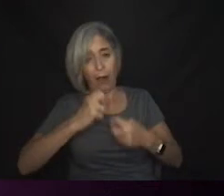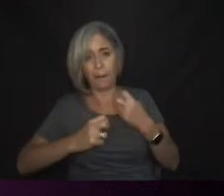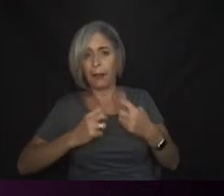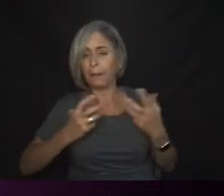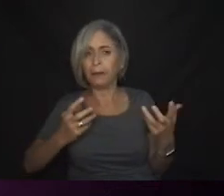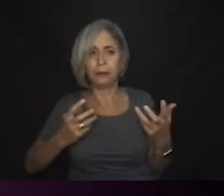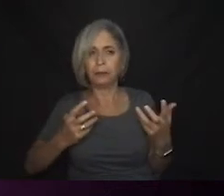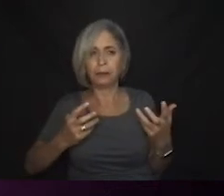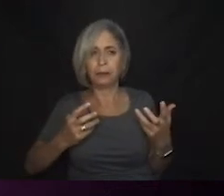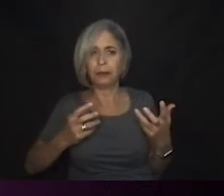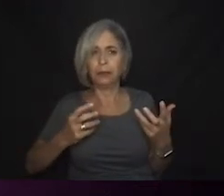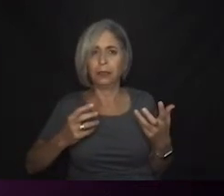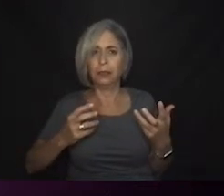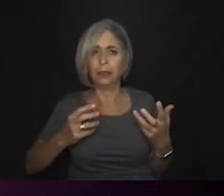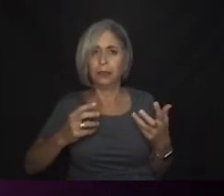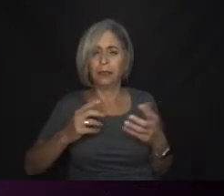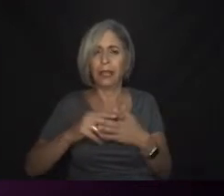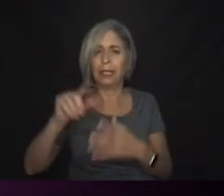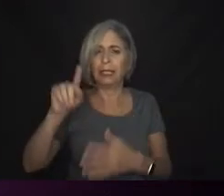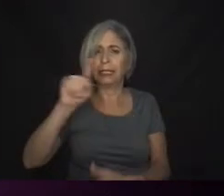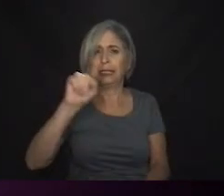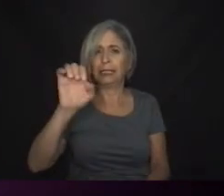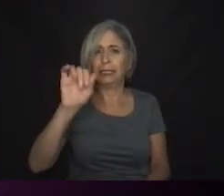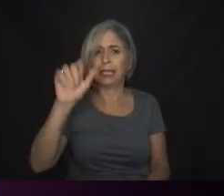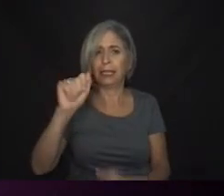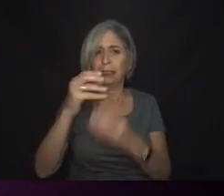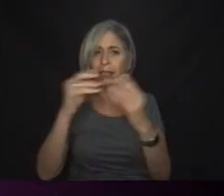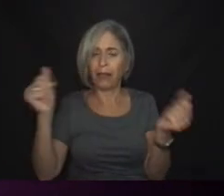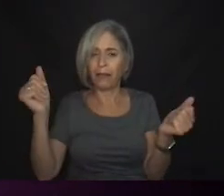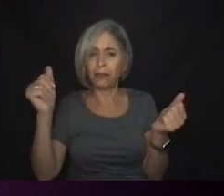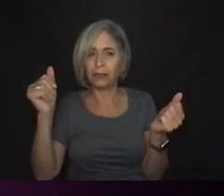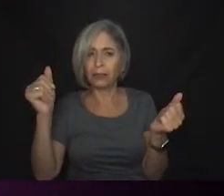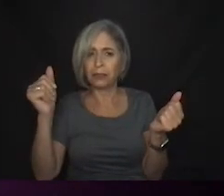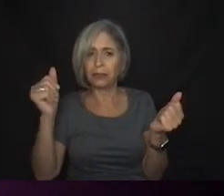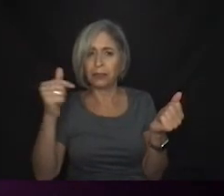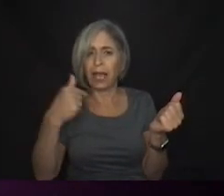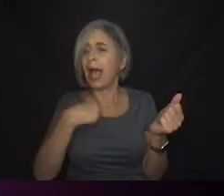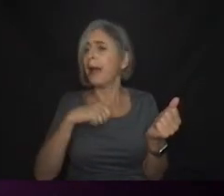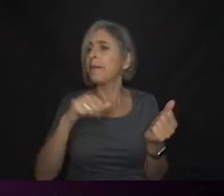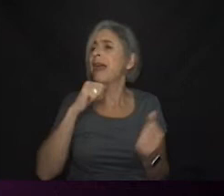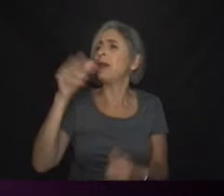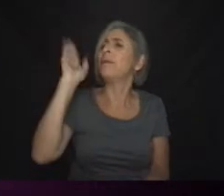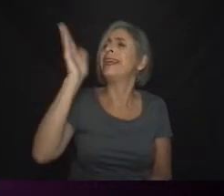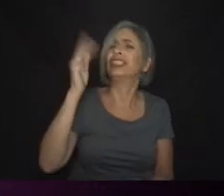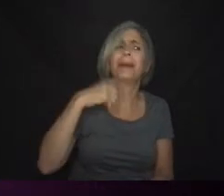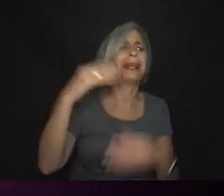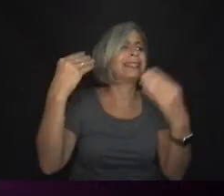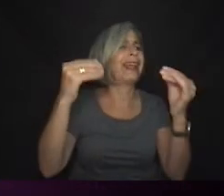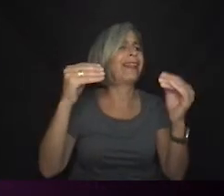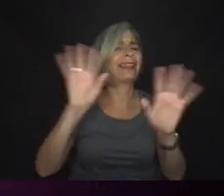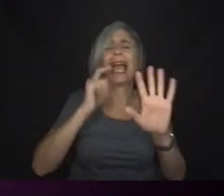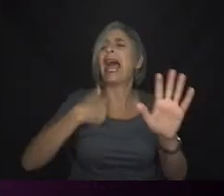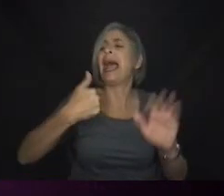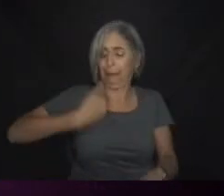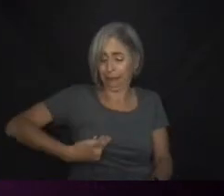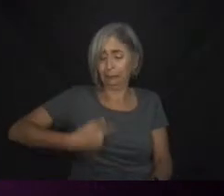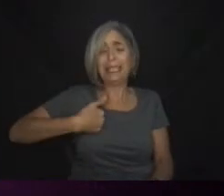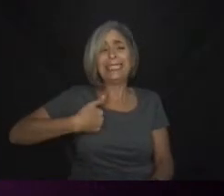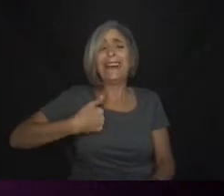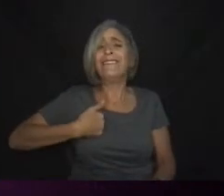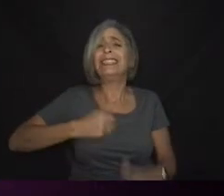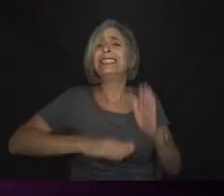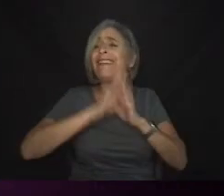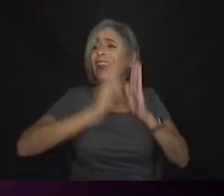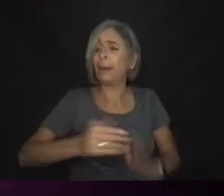what Zeta solves. Now, I need to tell you, look, I do not do pitches. I do not do sales. I am a developer, okay?